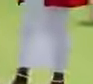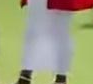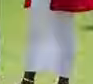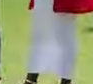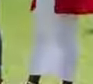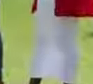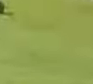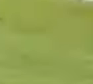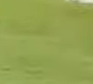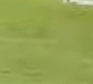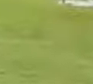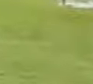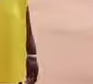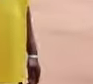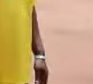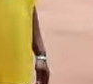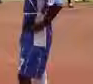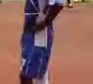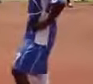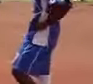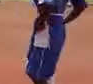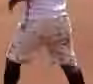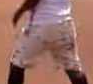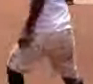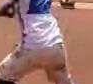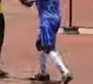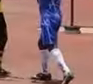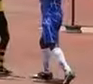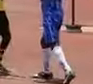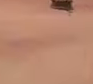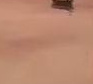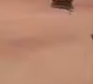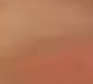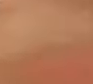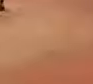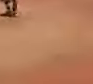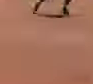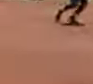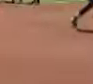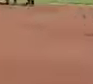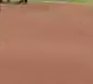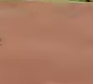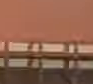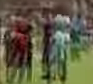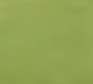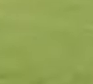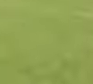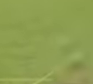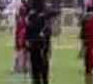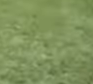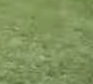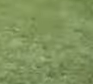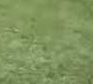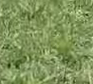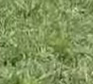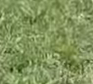2,000 participants at one venue, we aim to keep healthy, network, ensure viable brand positioning, and make friends